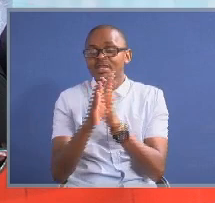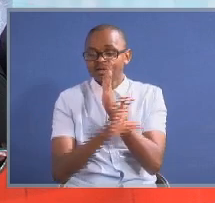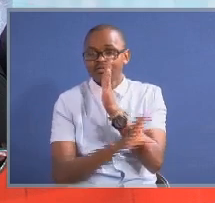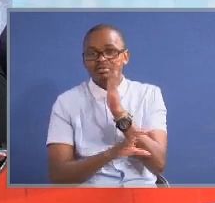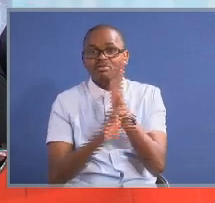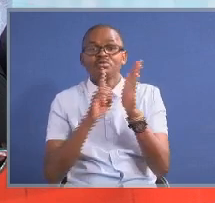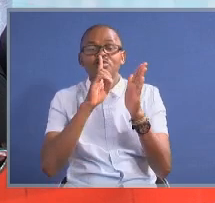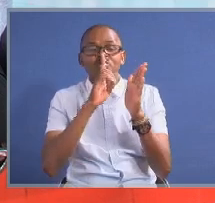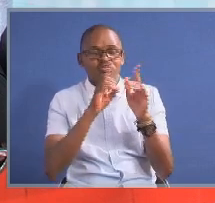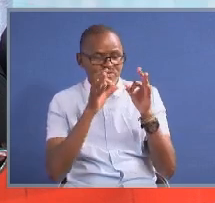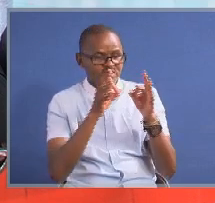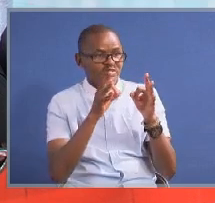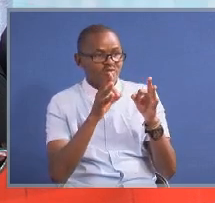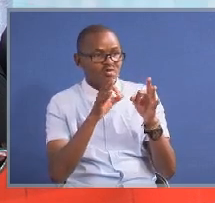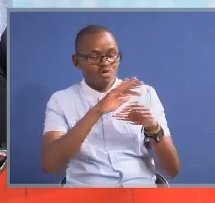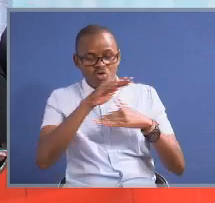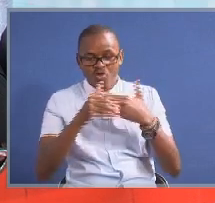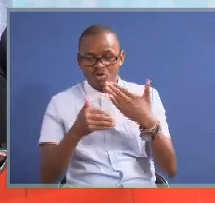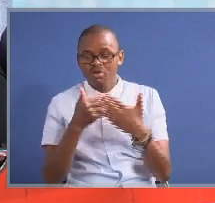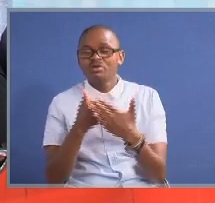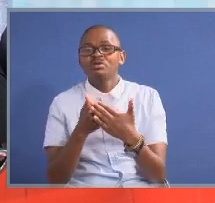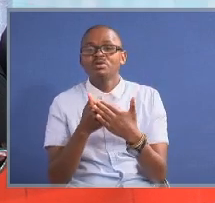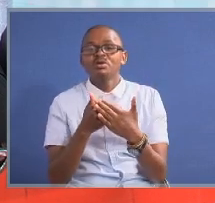country, so long as all